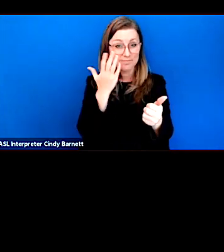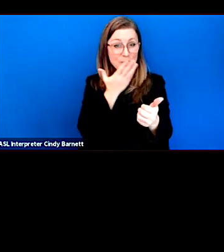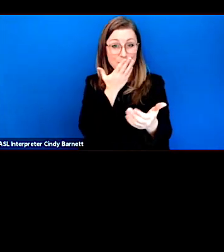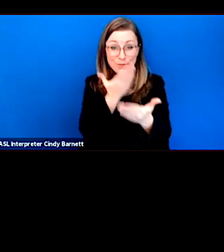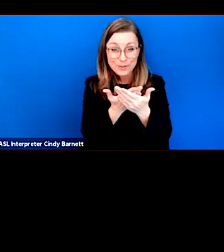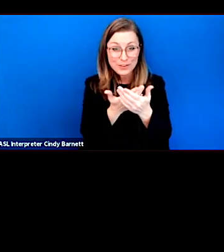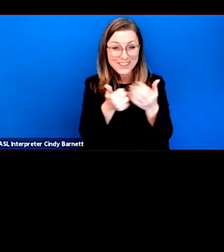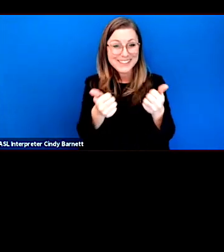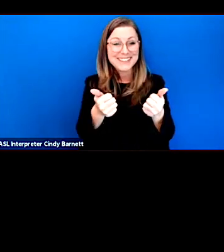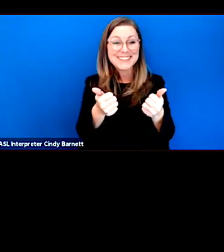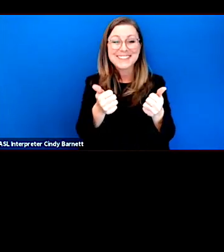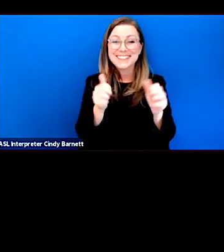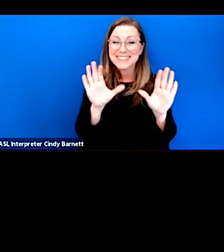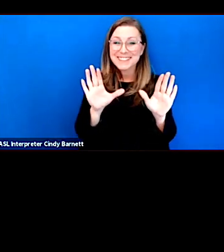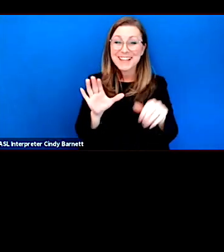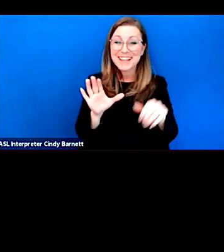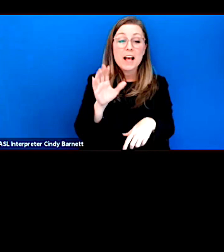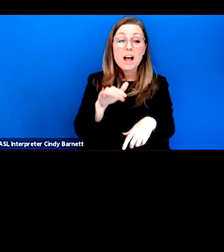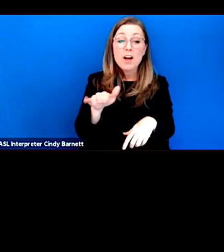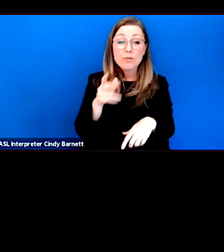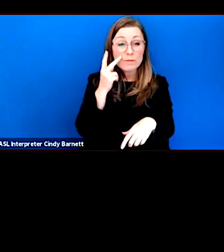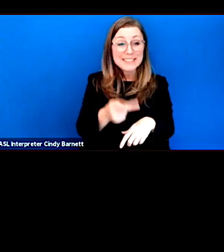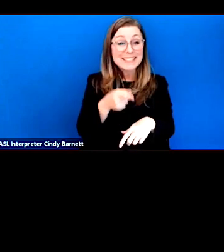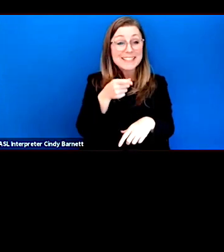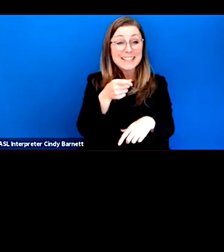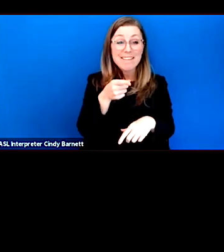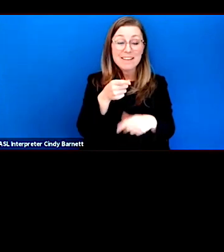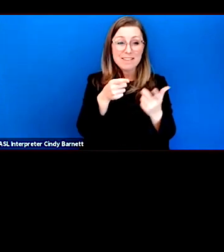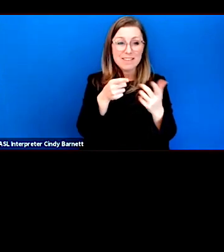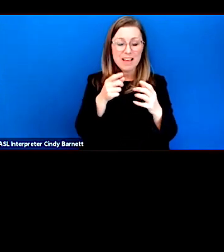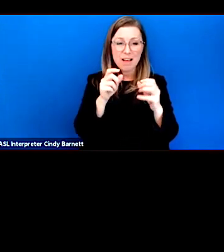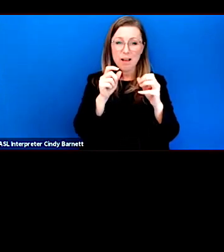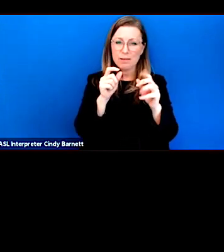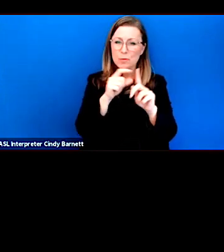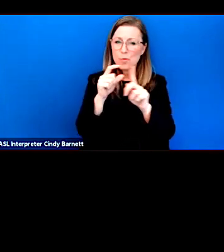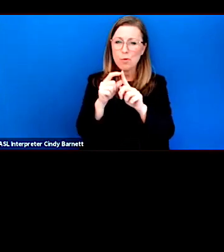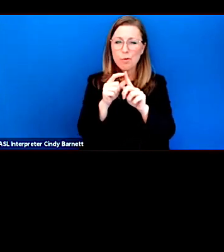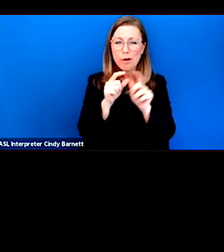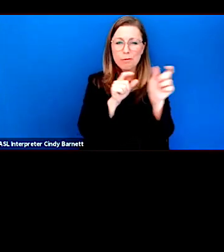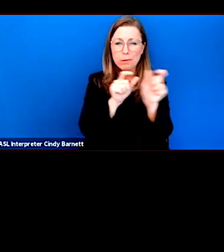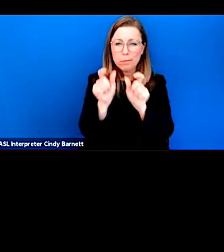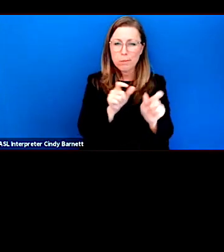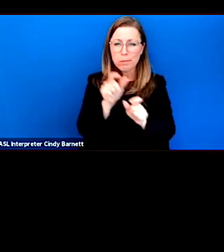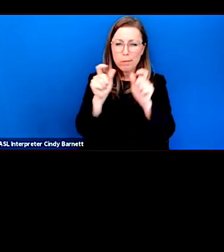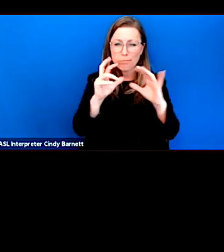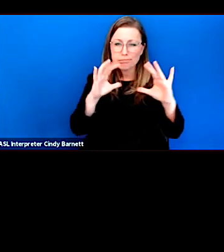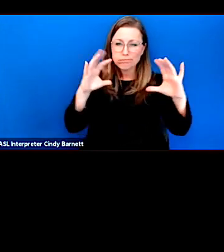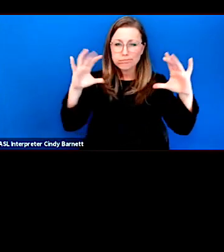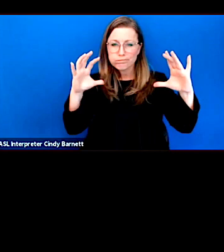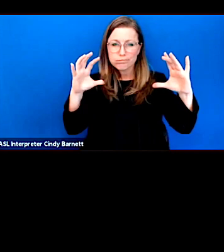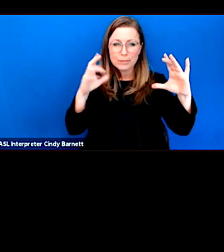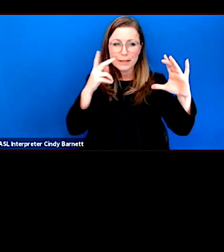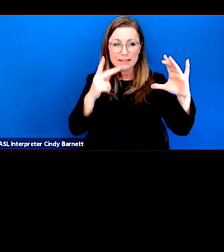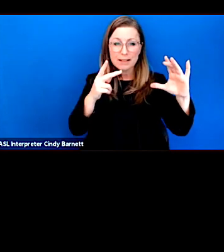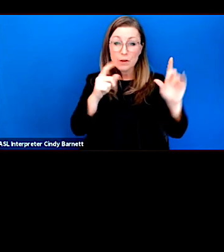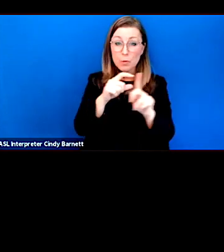So notice how the cloud shows the words that most people thought would make good search terms for